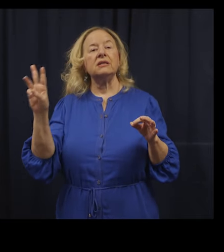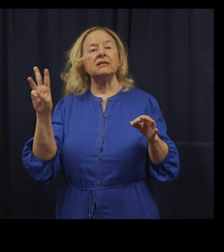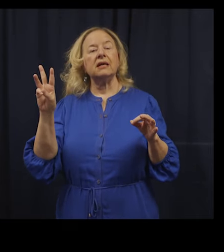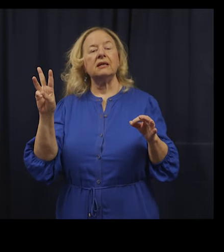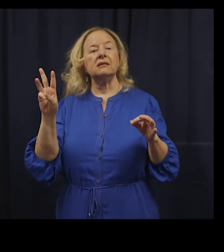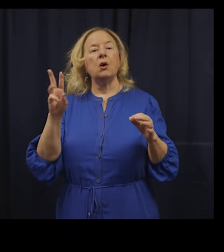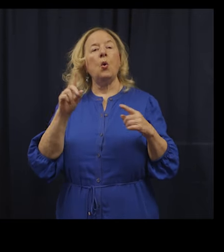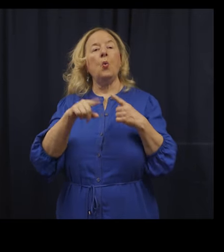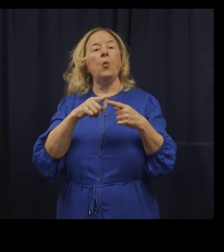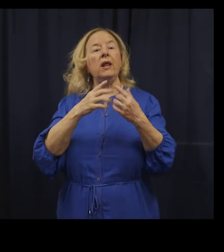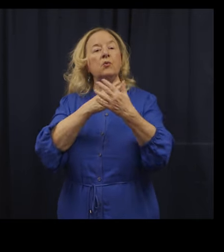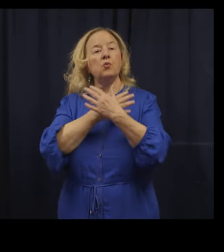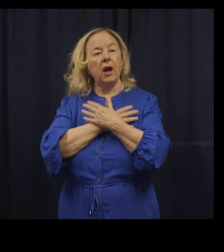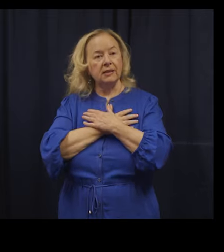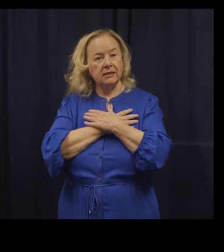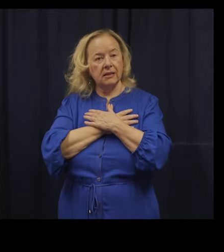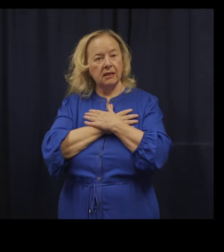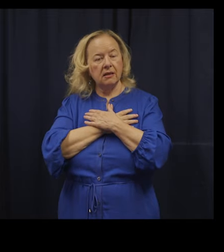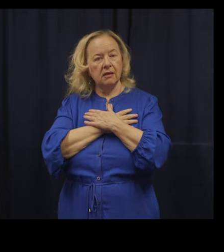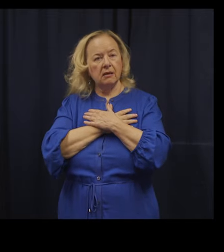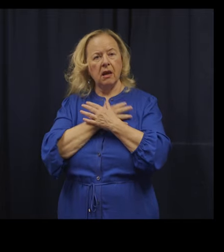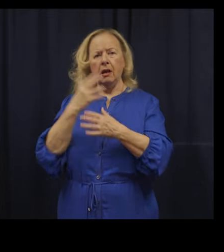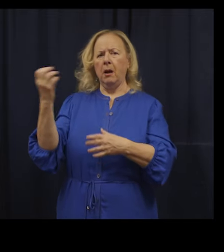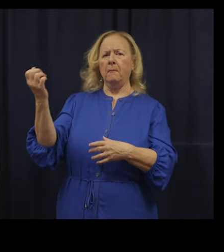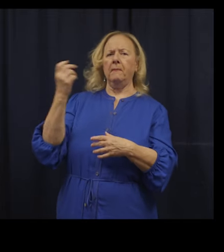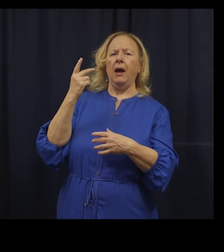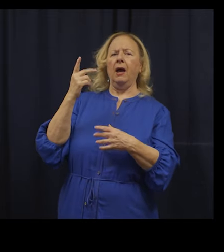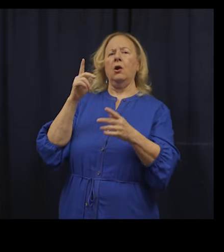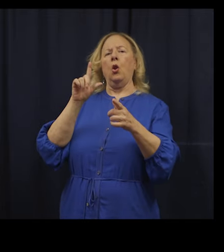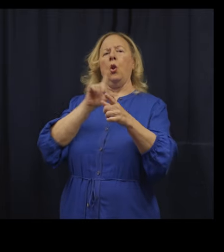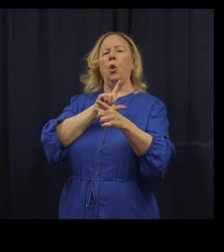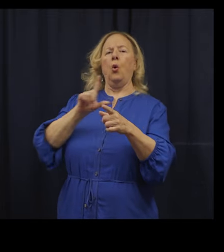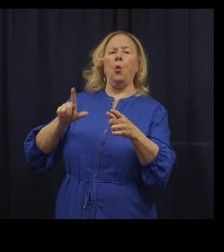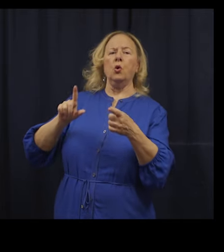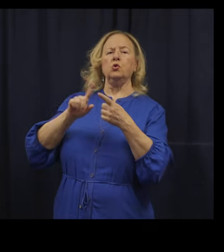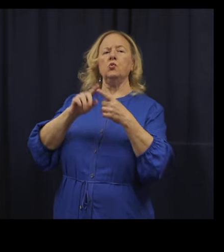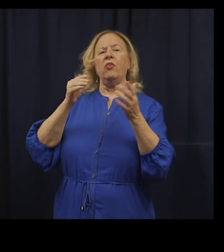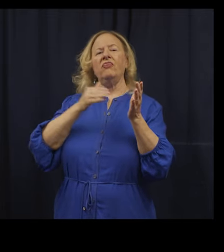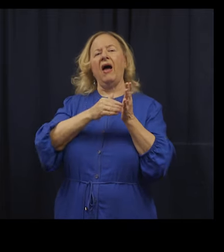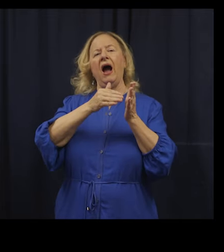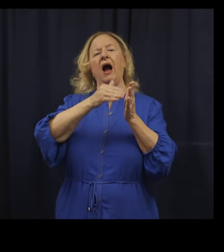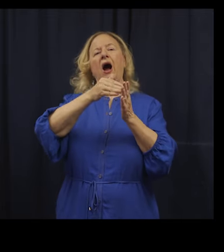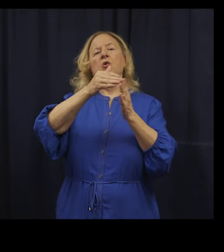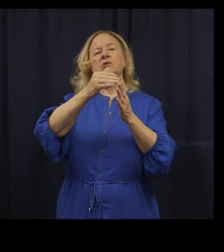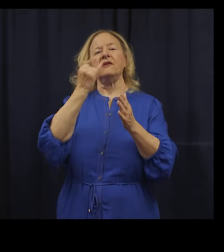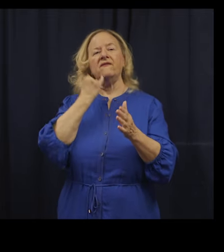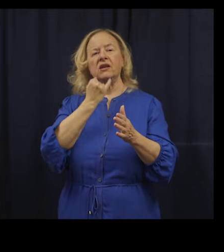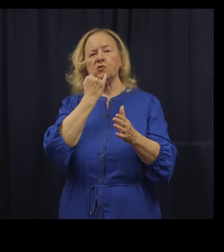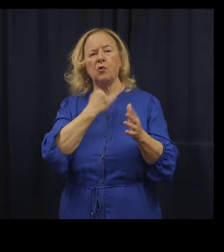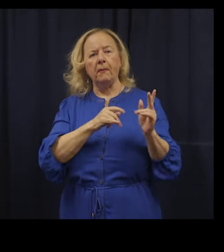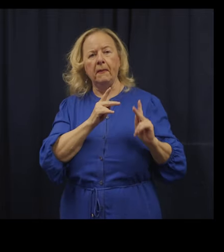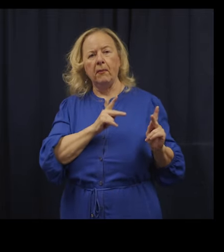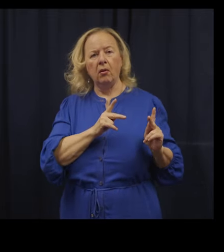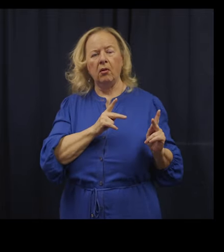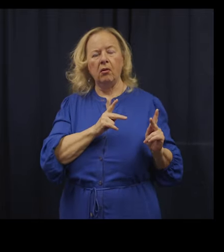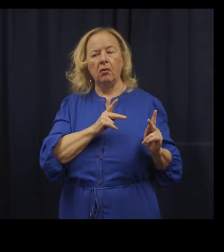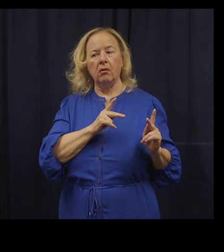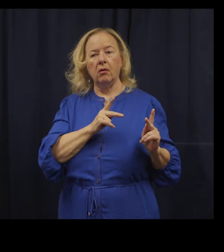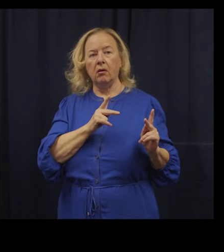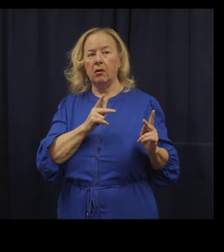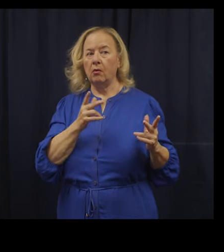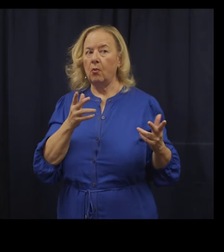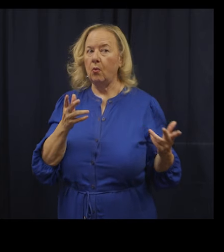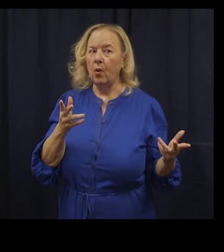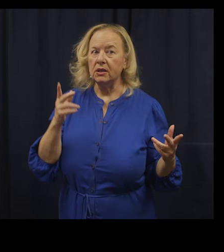when it rested, he said, Return, O Lord, to the many thousands of Israel." Do you want to know